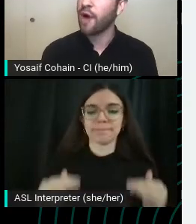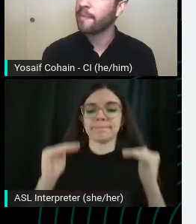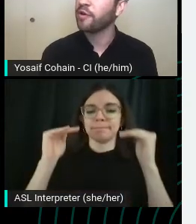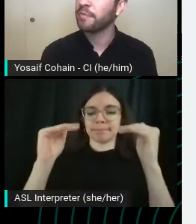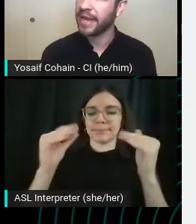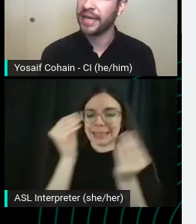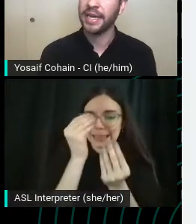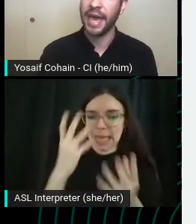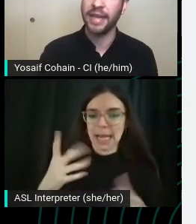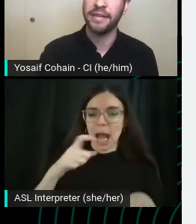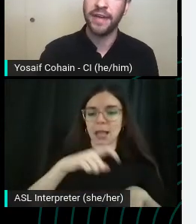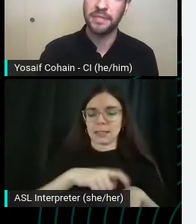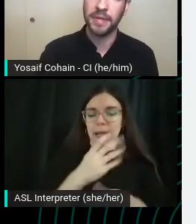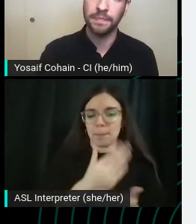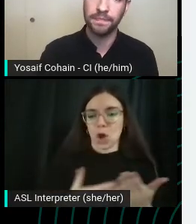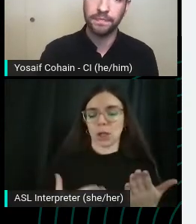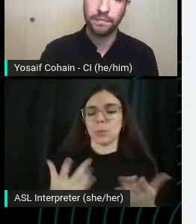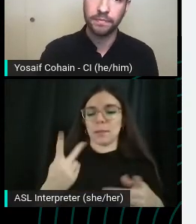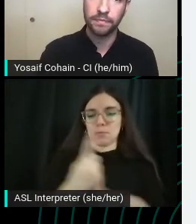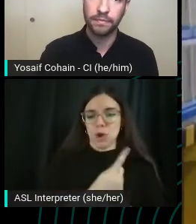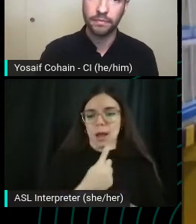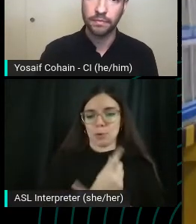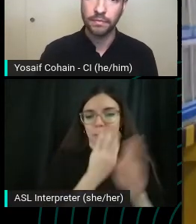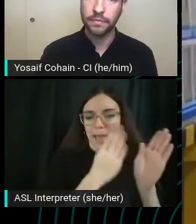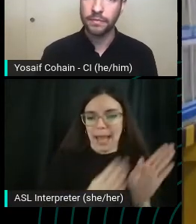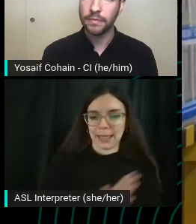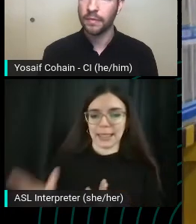with proper planning and investment.